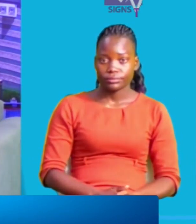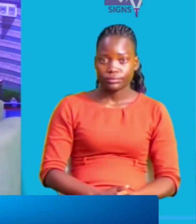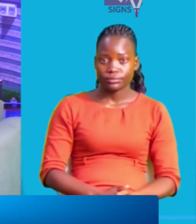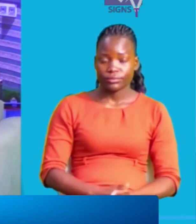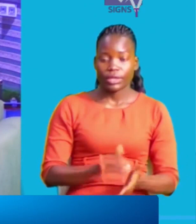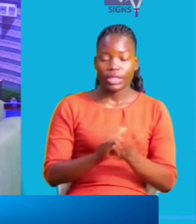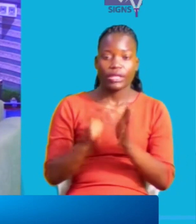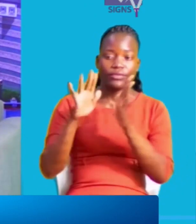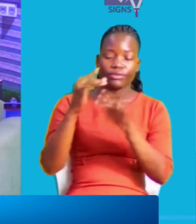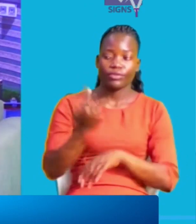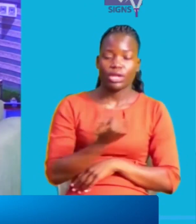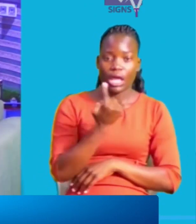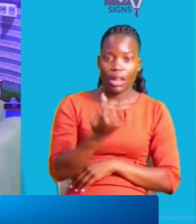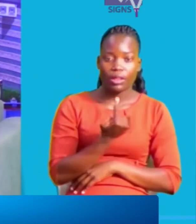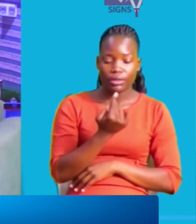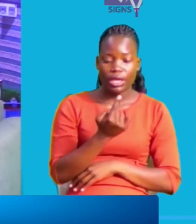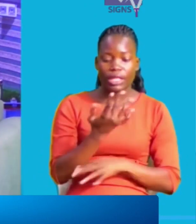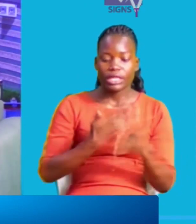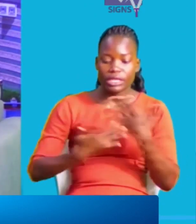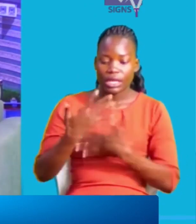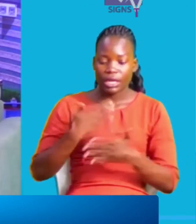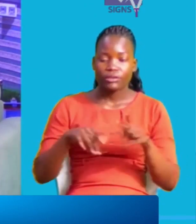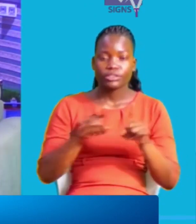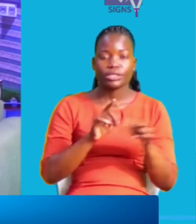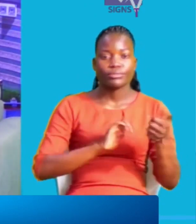That festival alone, the interaction, the sports.